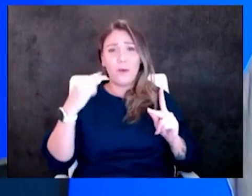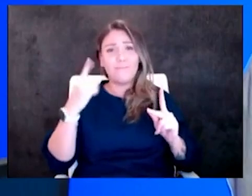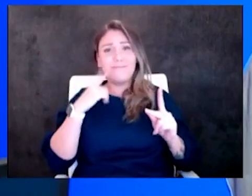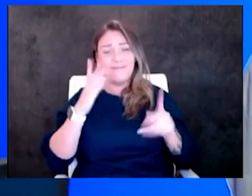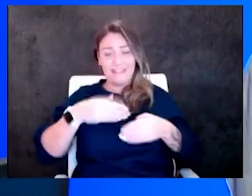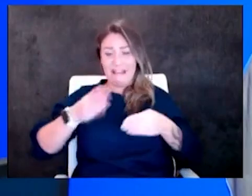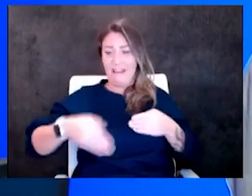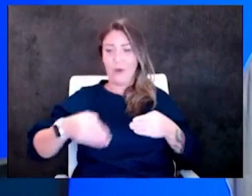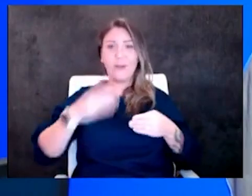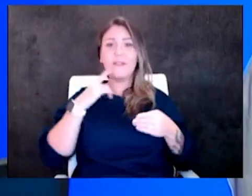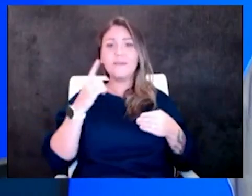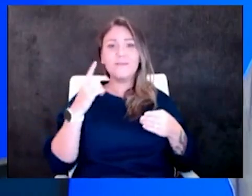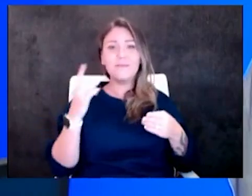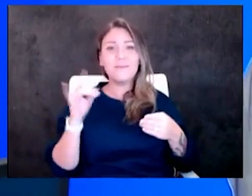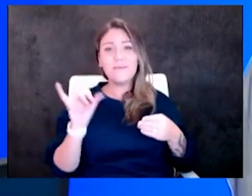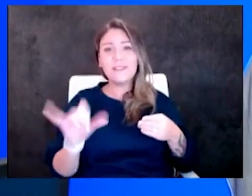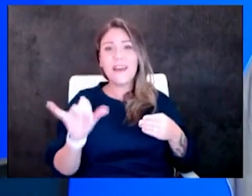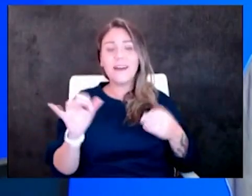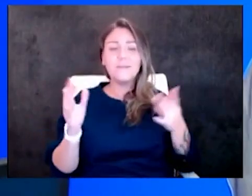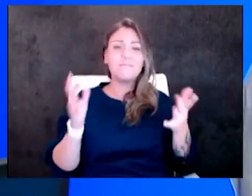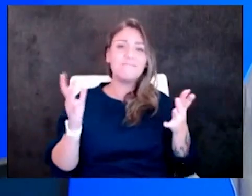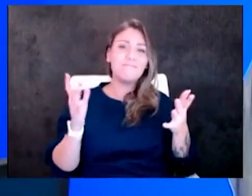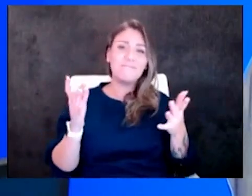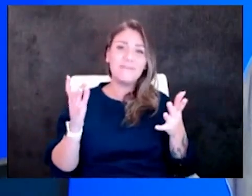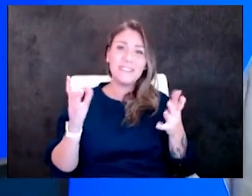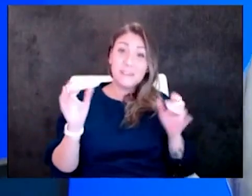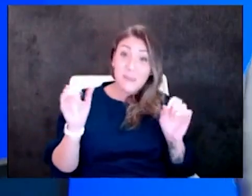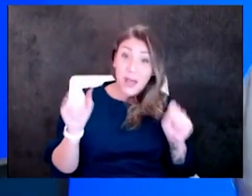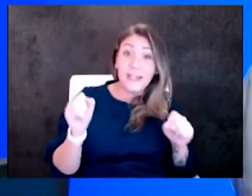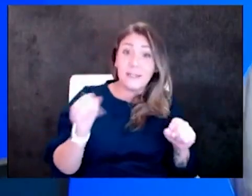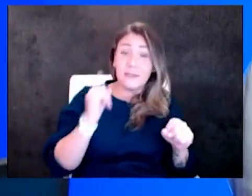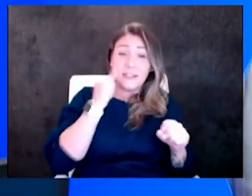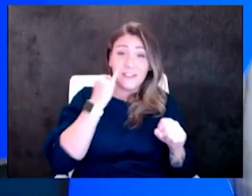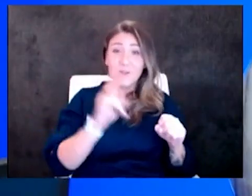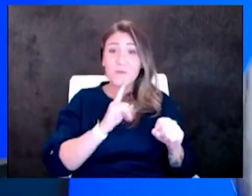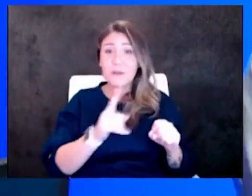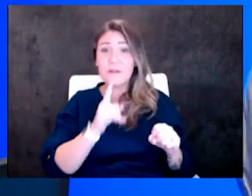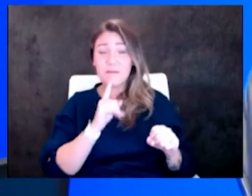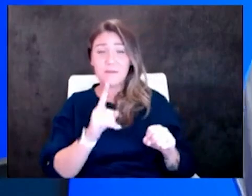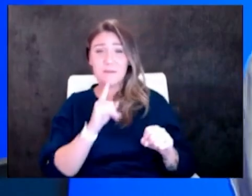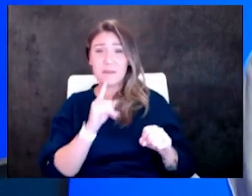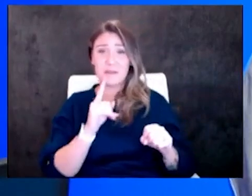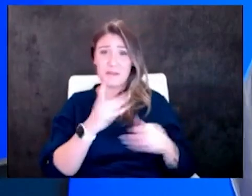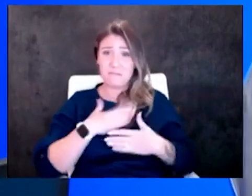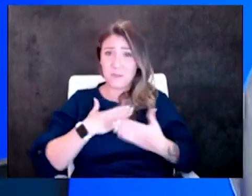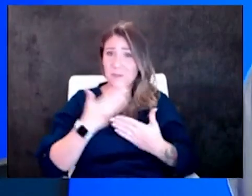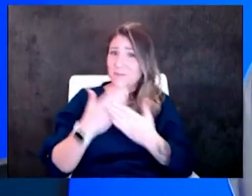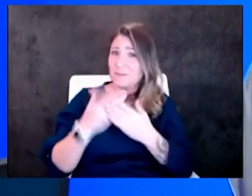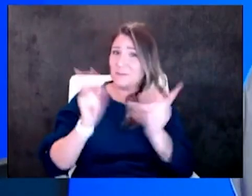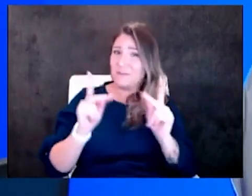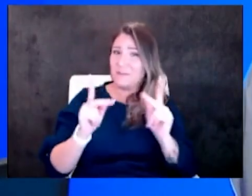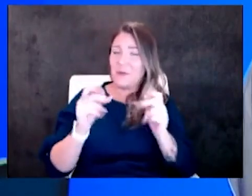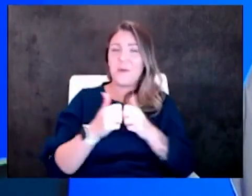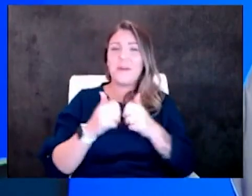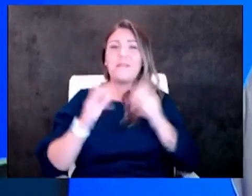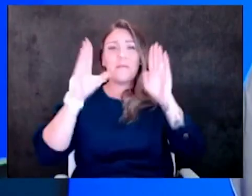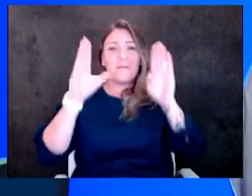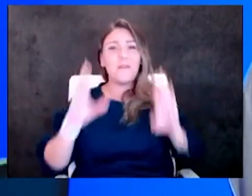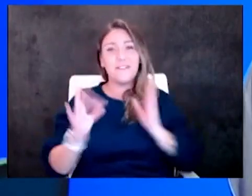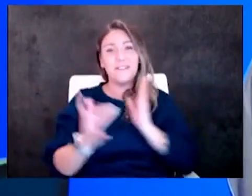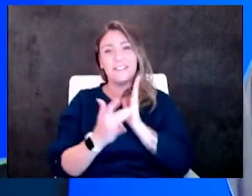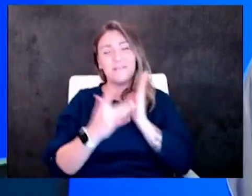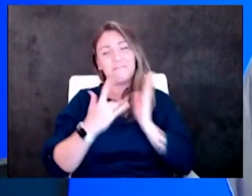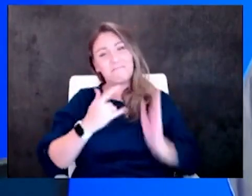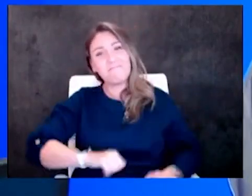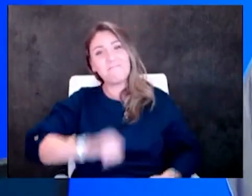that are possible if you really leverage good people with outstanding technology. I'm very proud of what we've